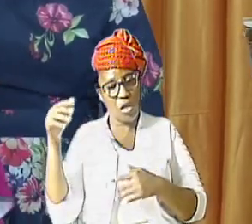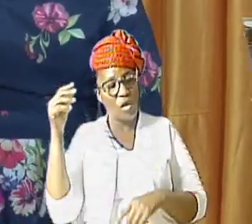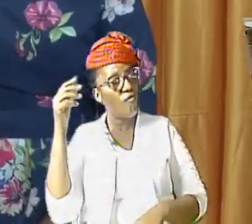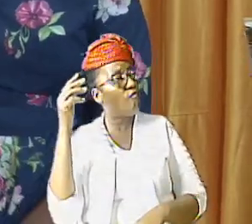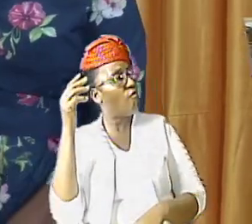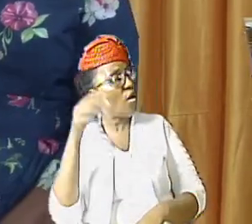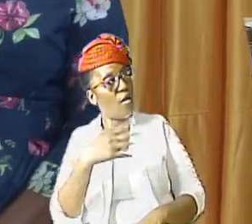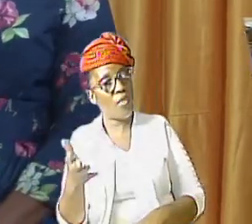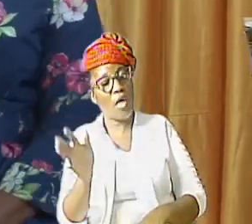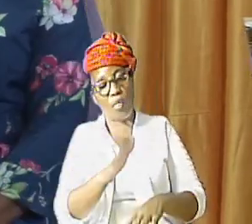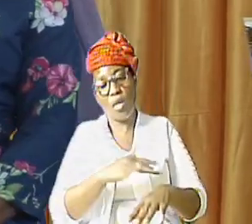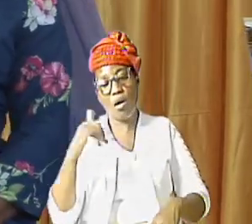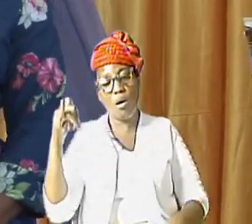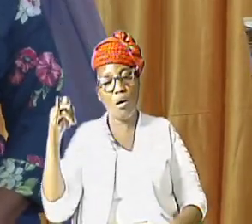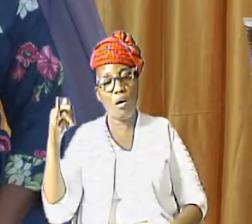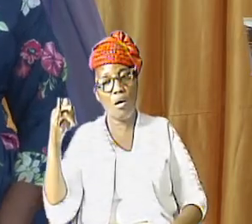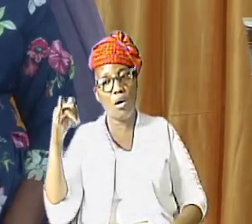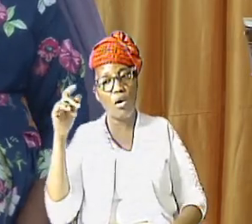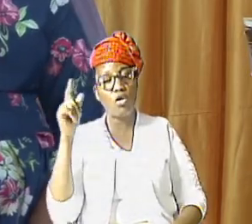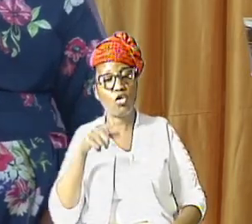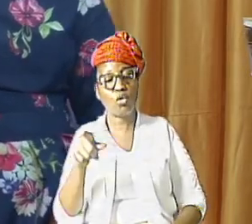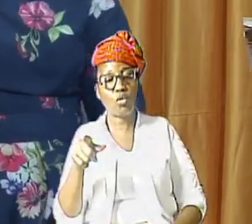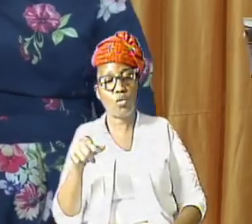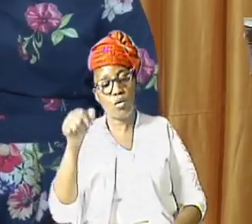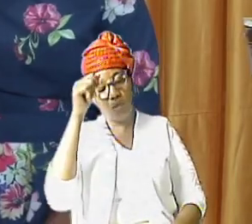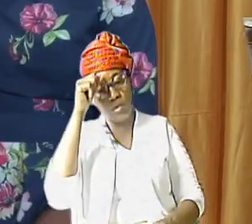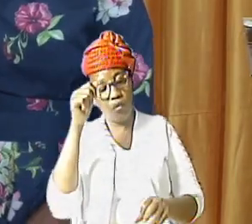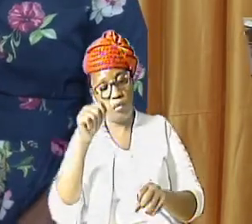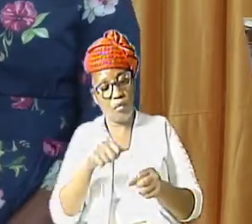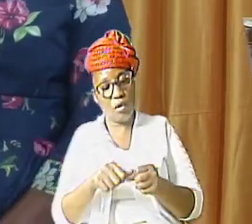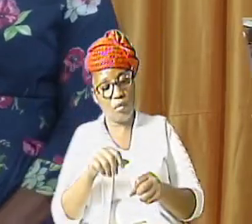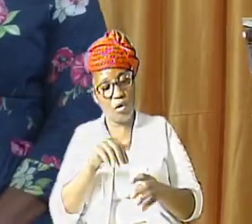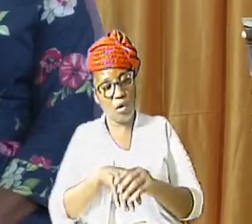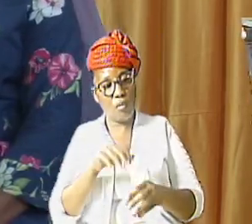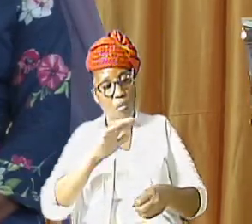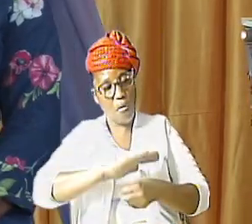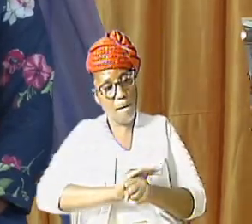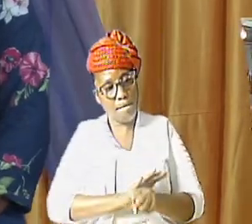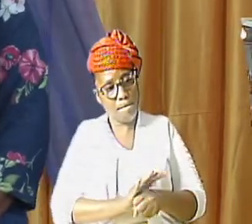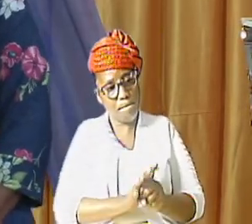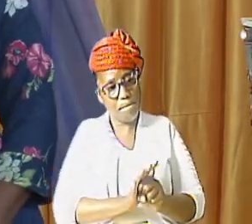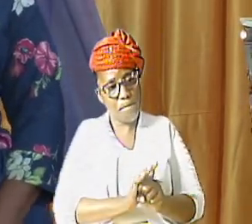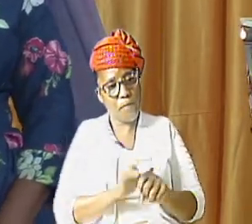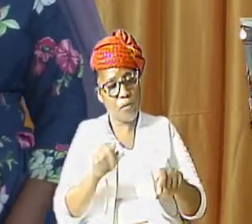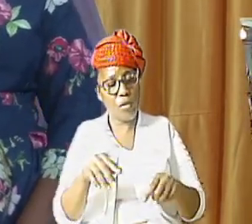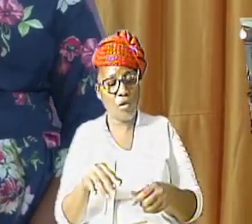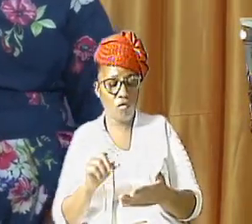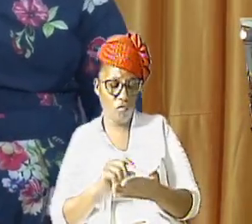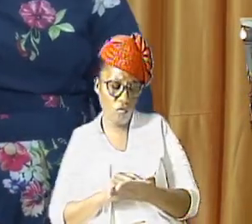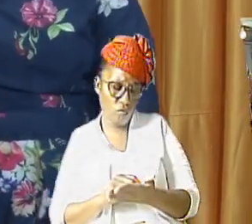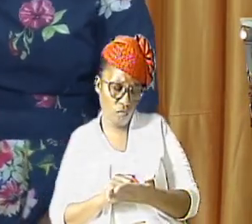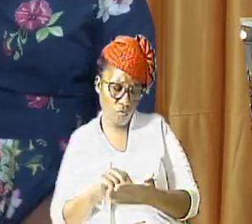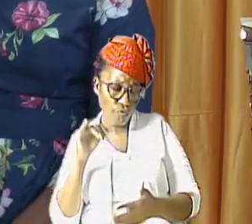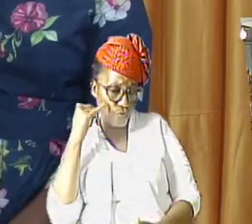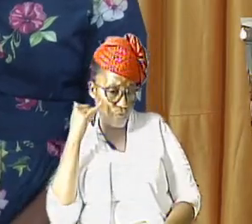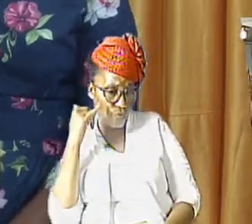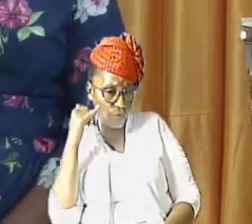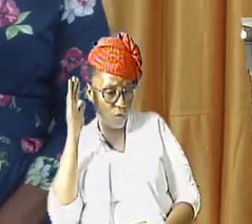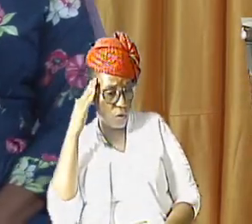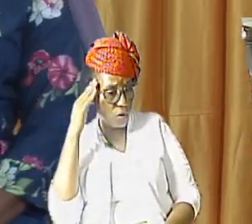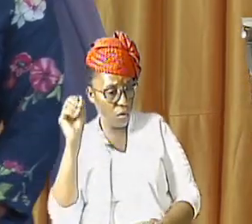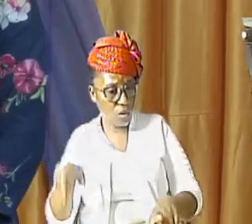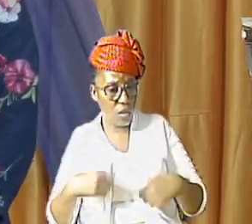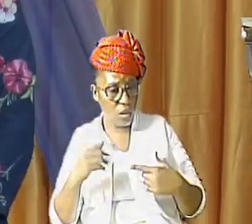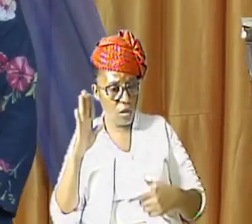heart, call them. And I remember in COVID, I used to go through my phone and find the persons who I know that live by